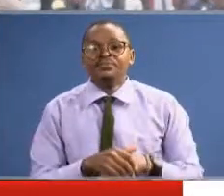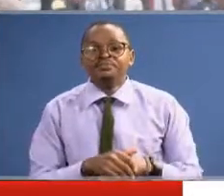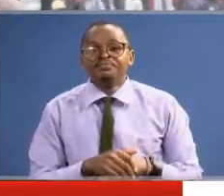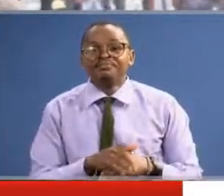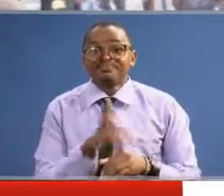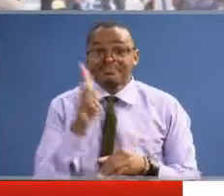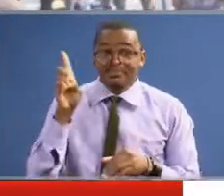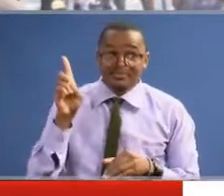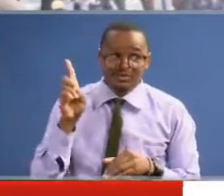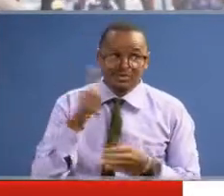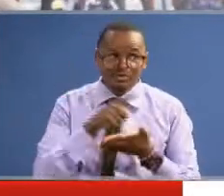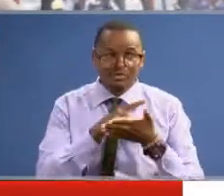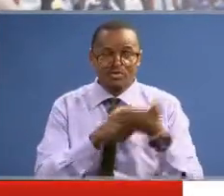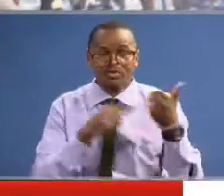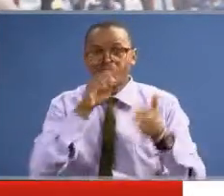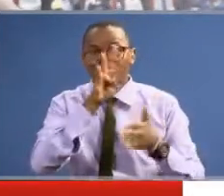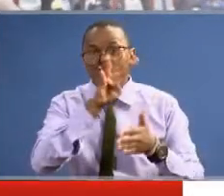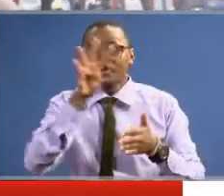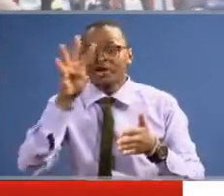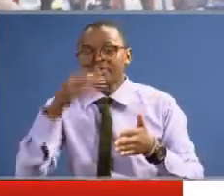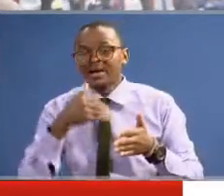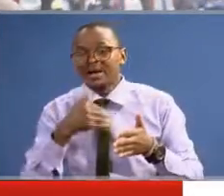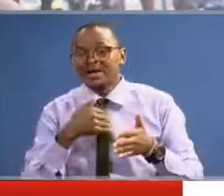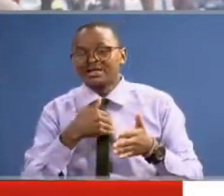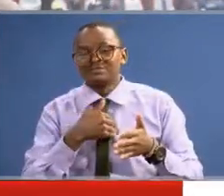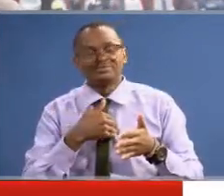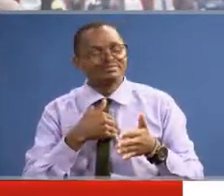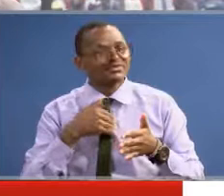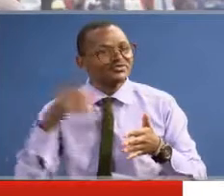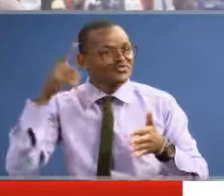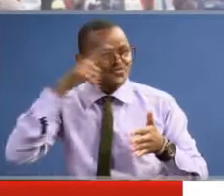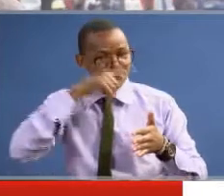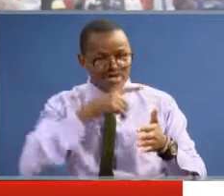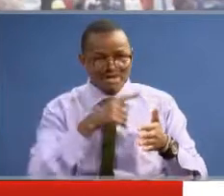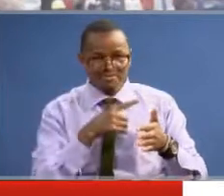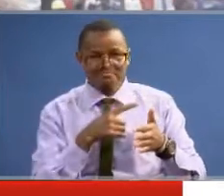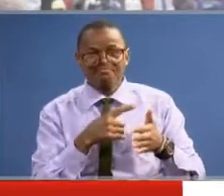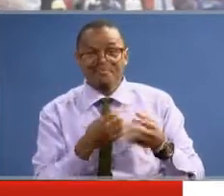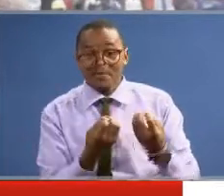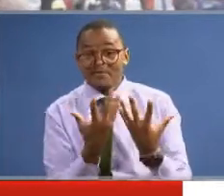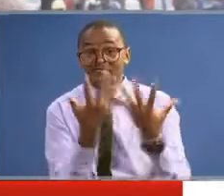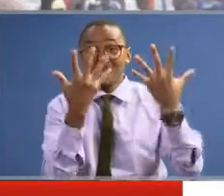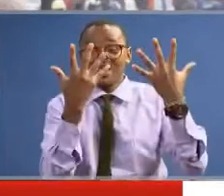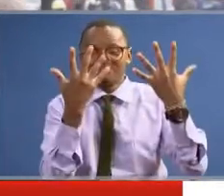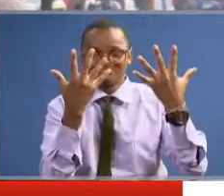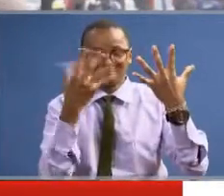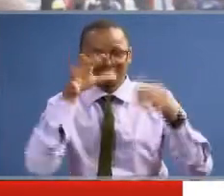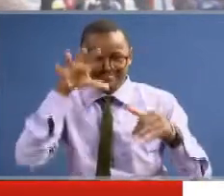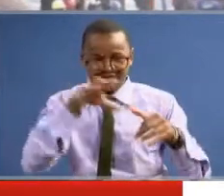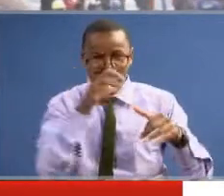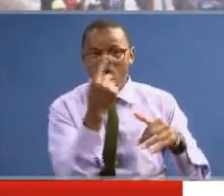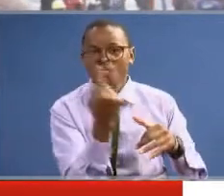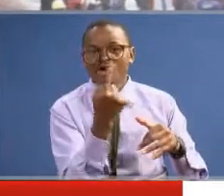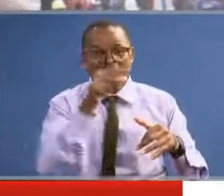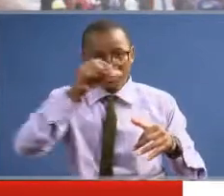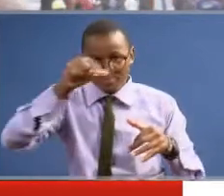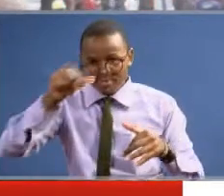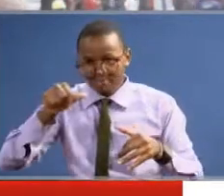This is what Githurai 44 market has been reduced to after an early morning inferno reduced the market to ashes,